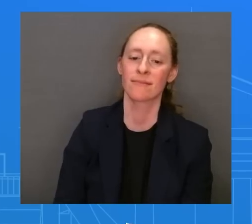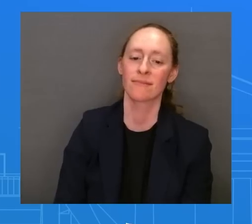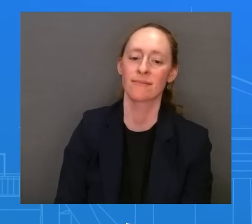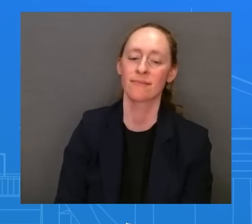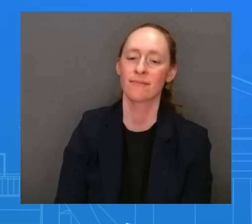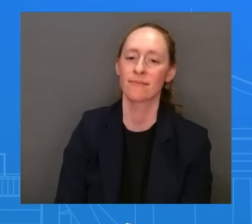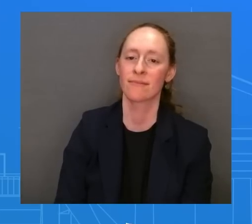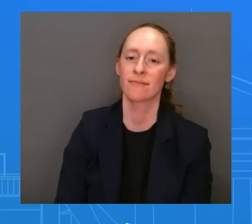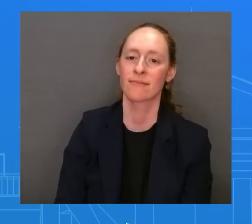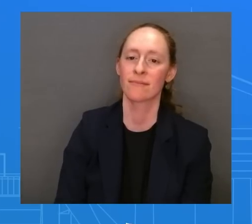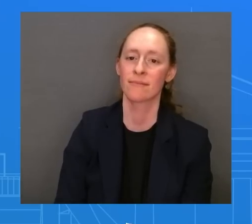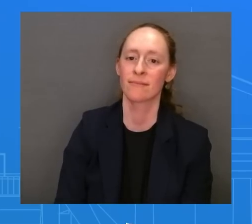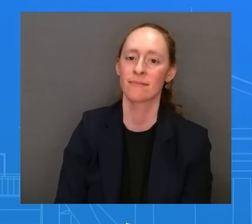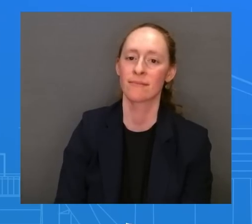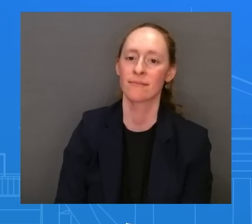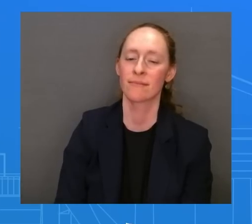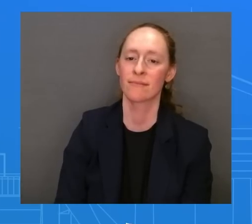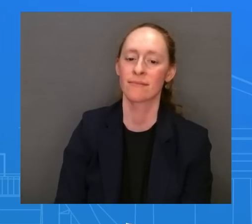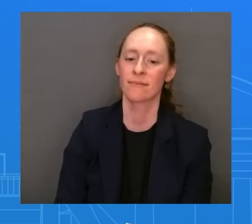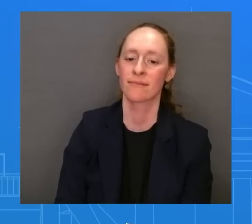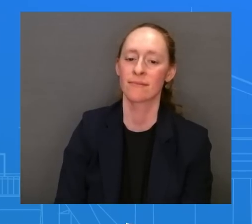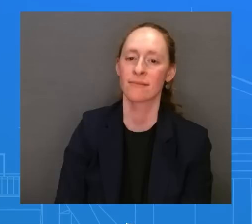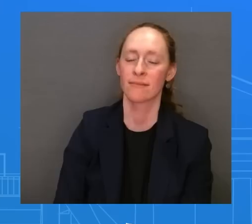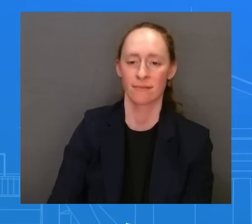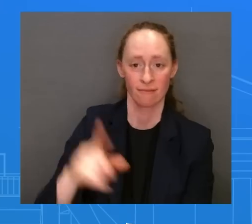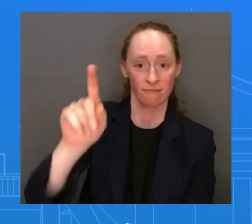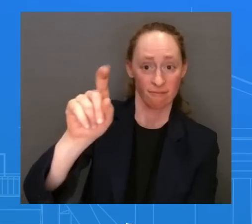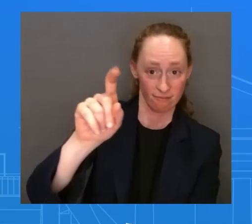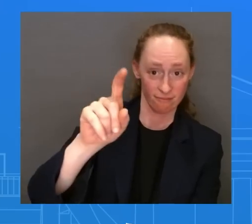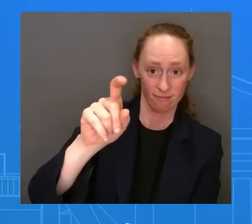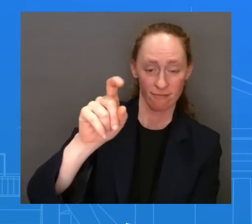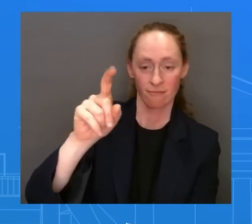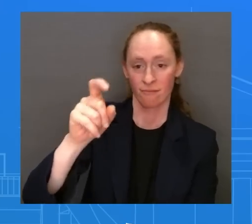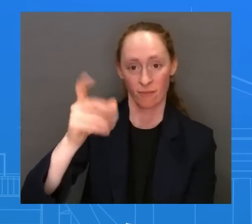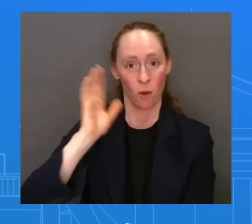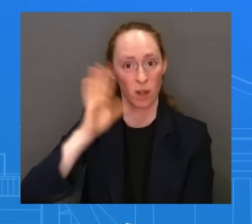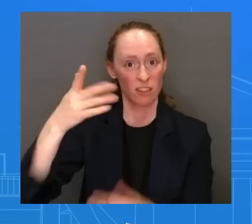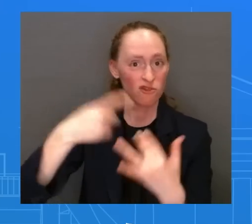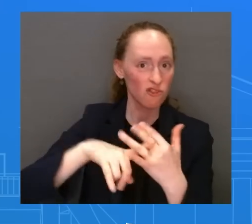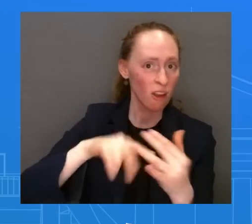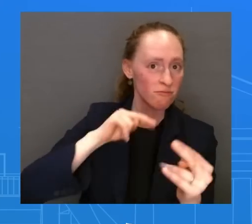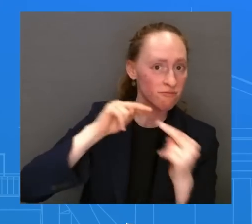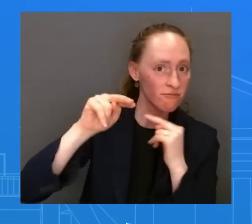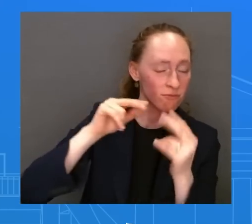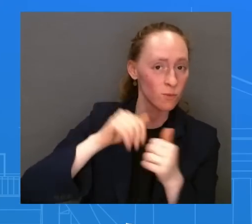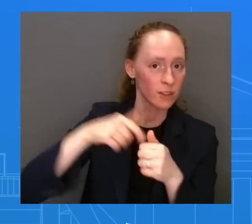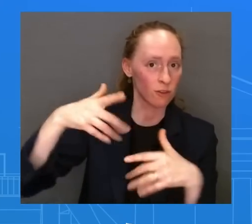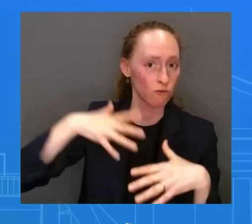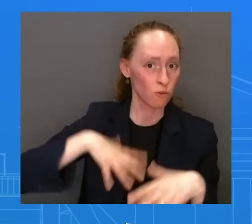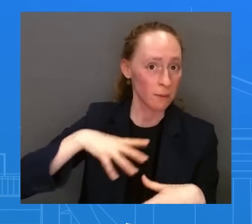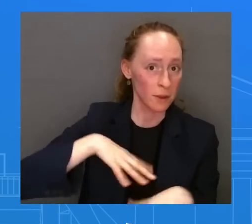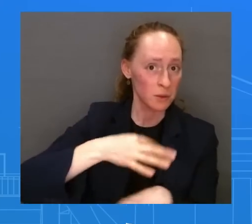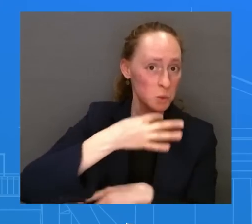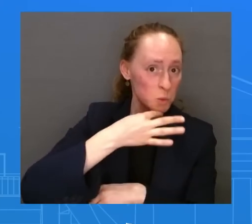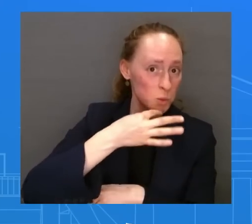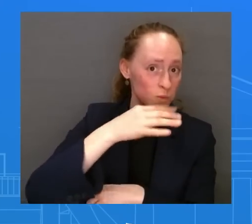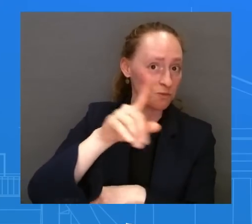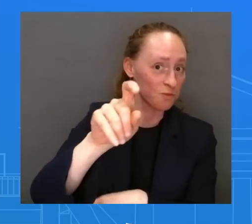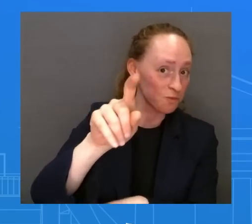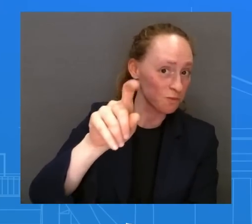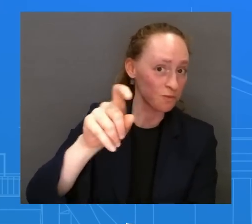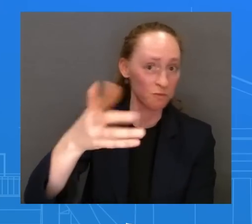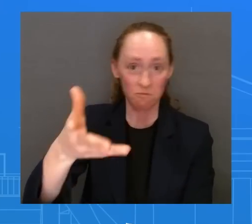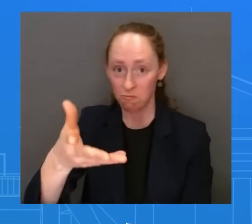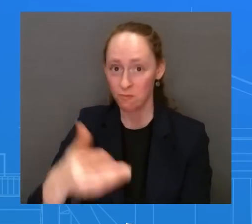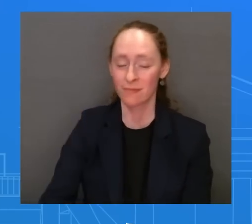applaud uh first of all I don't know that the zielinski Administration has spoken to that and we certainly wouldn't get ahead of them what